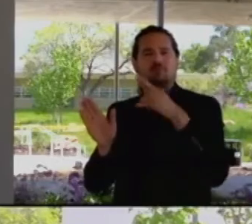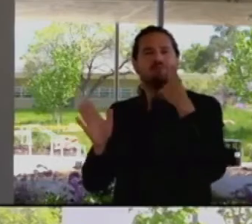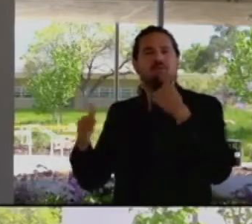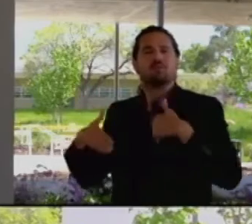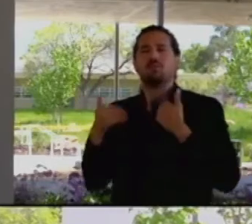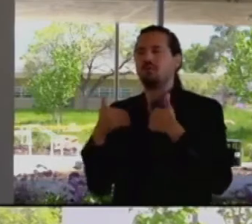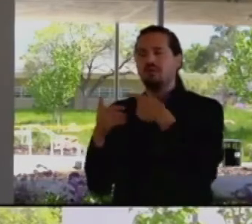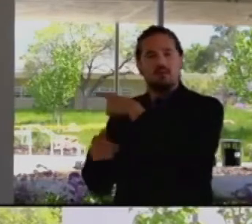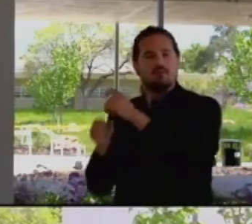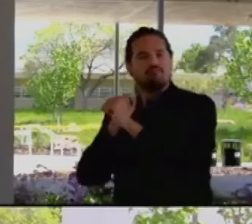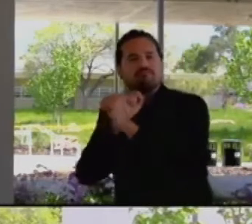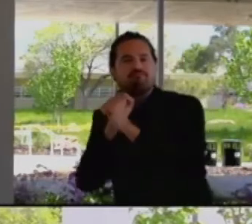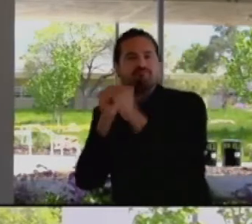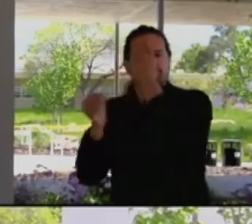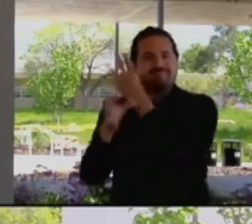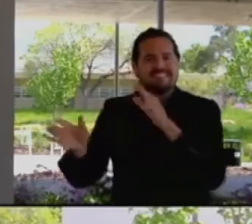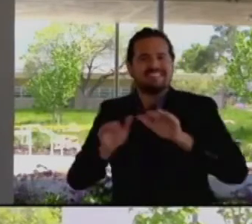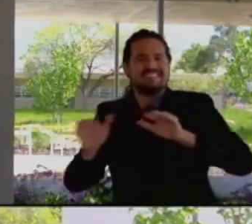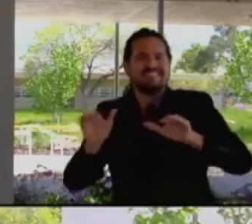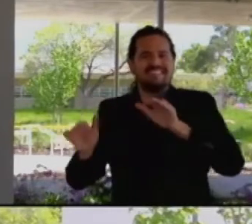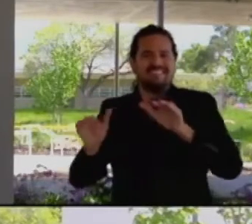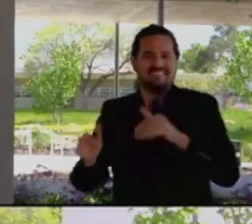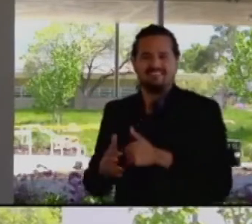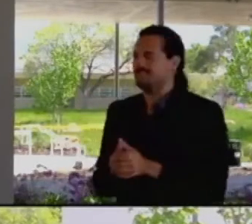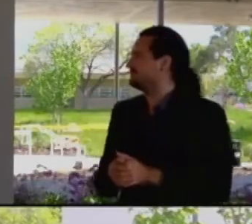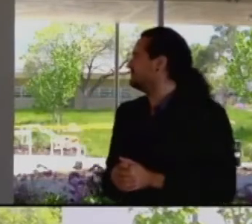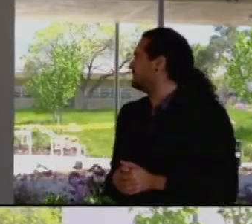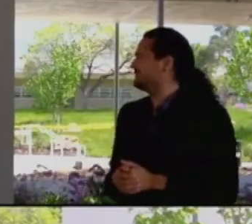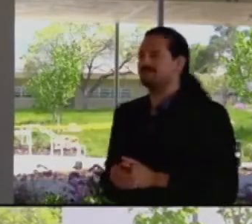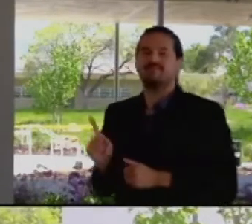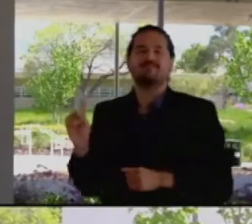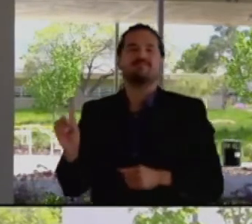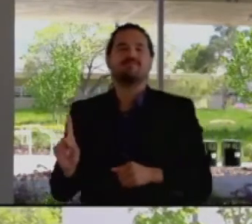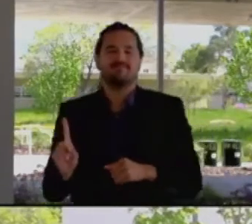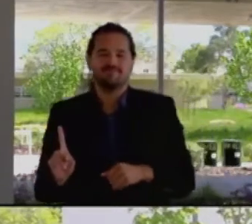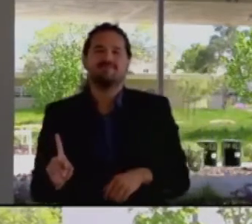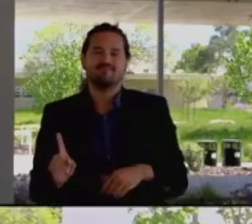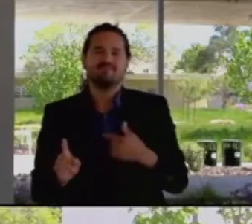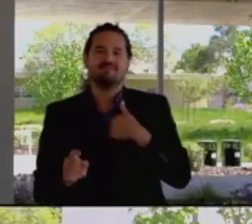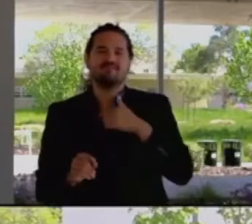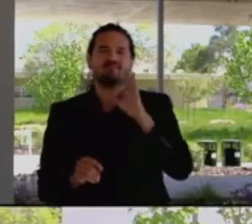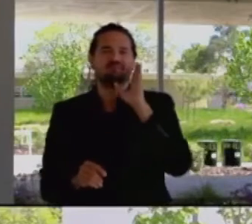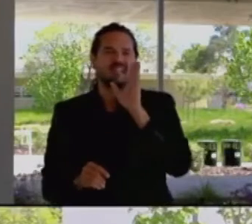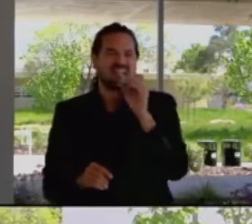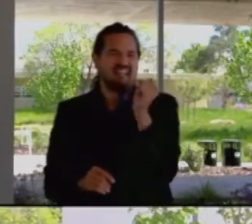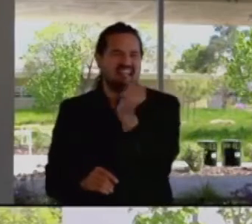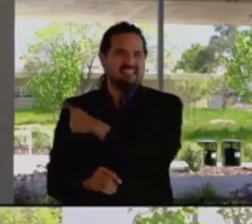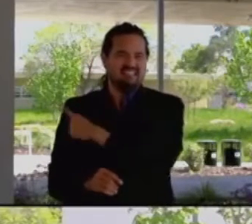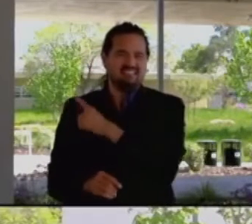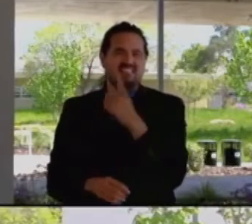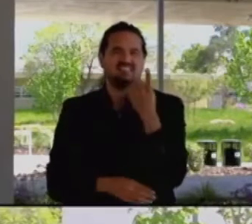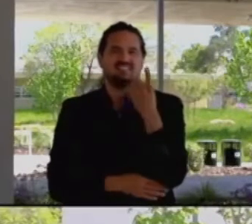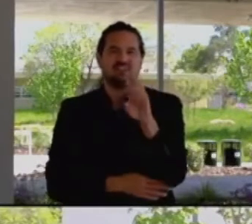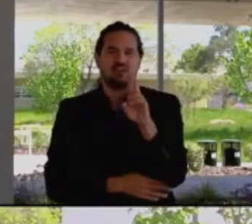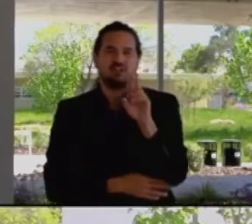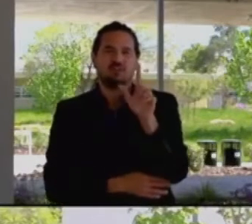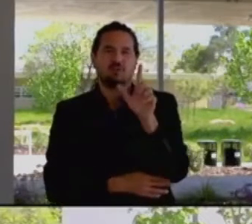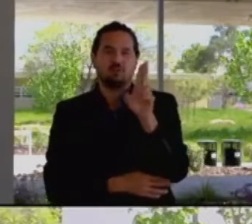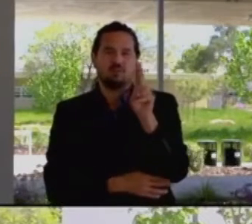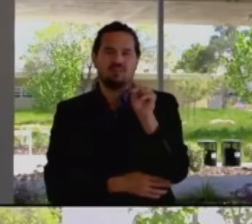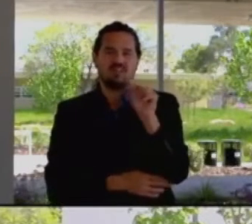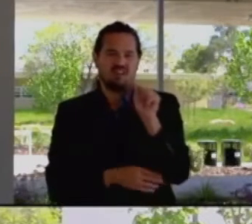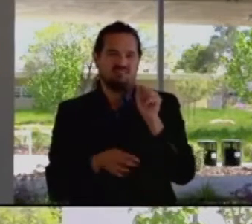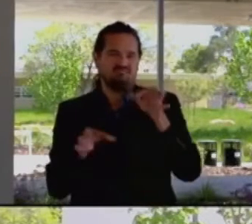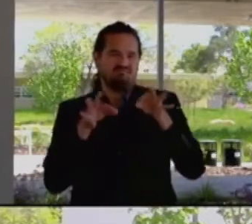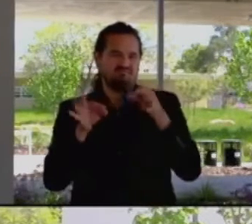So I'm going to have Dr. Luna follow up. But one of the things that we did last week, thanks for the question, Lorraine, is that we held our